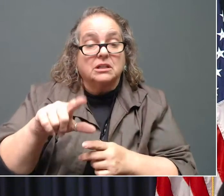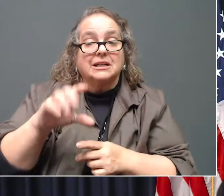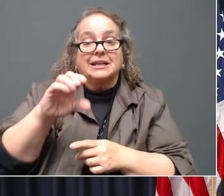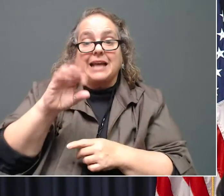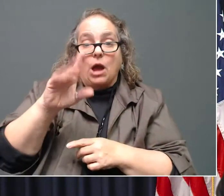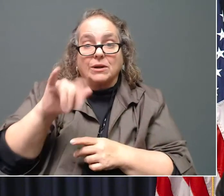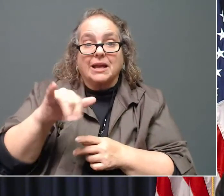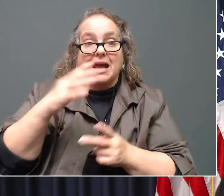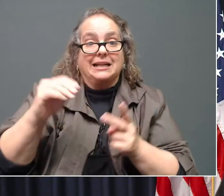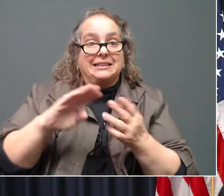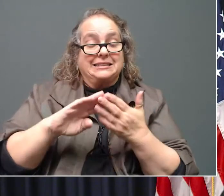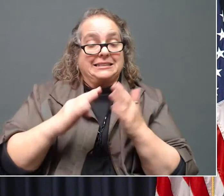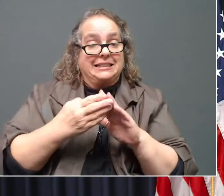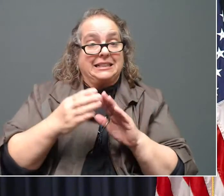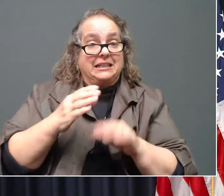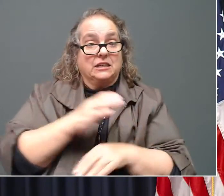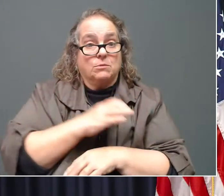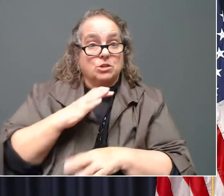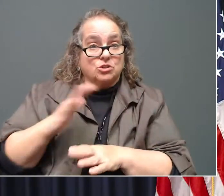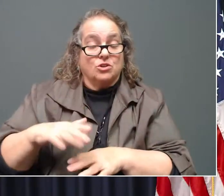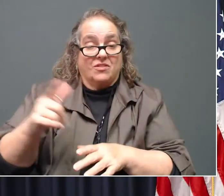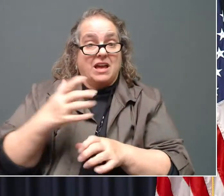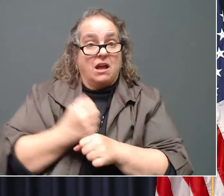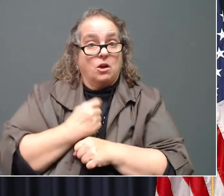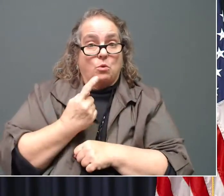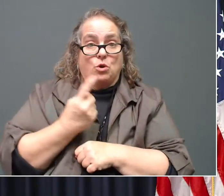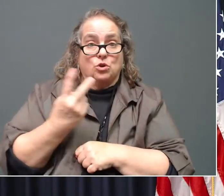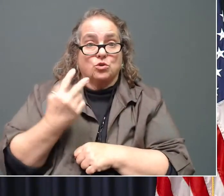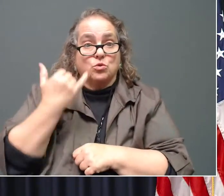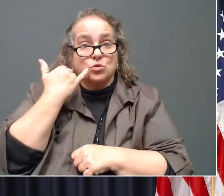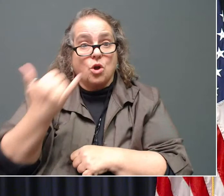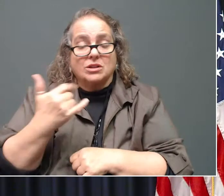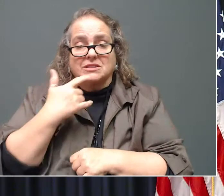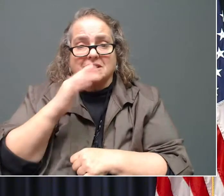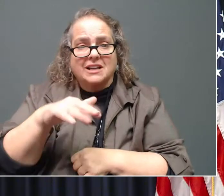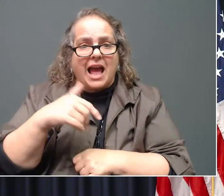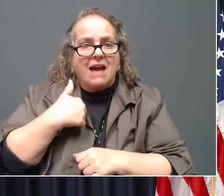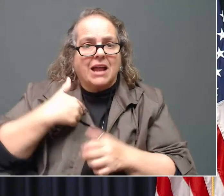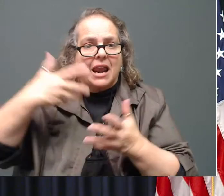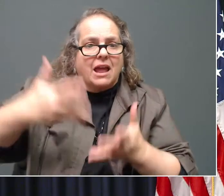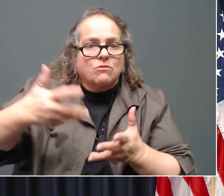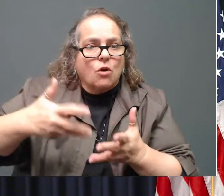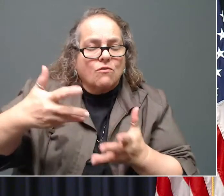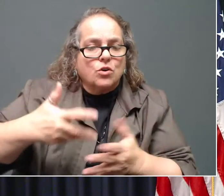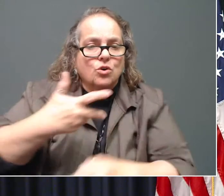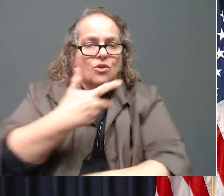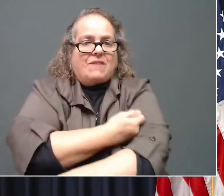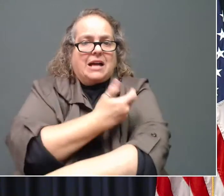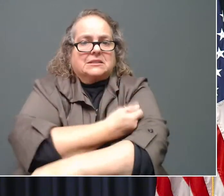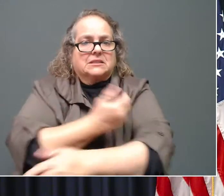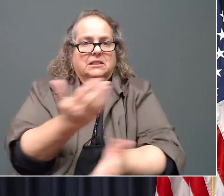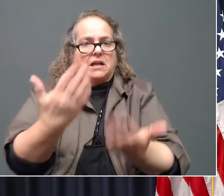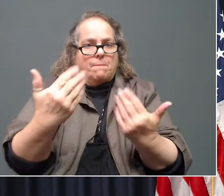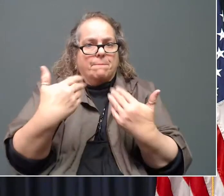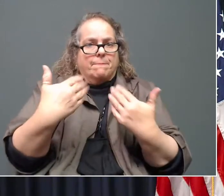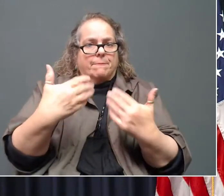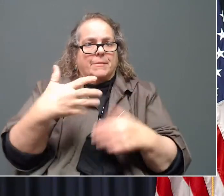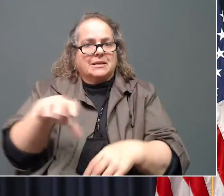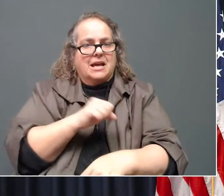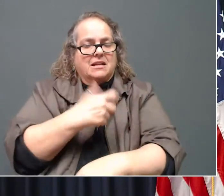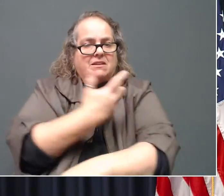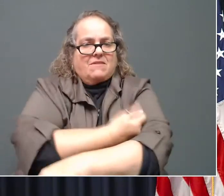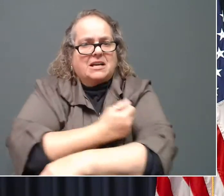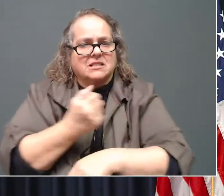got about 1 to 2 calls saying, oh, hey, we have leftover vaccine, come and take it. And so my